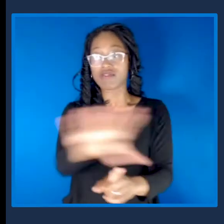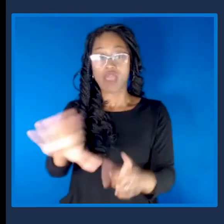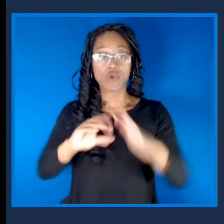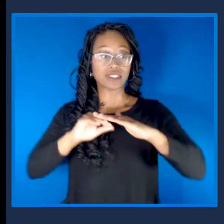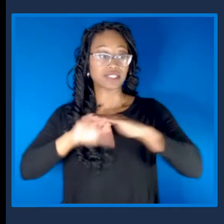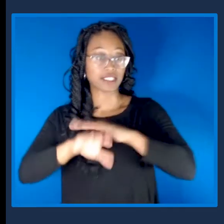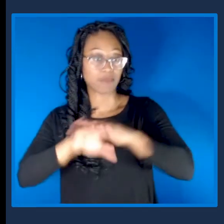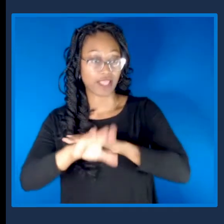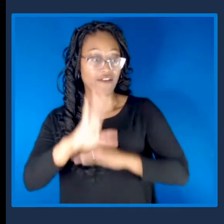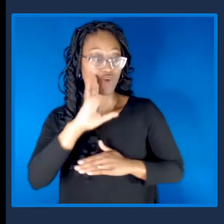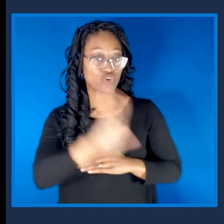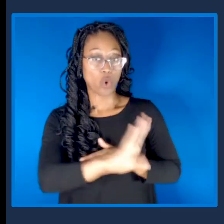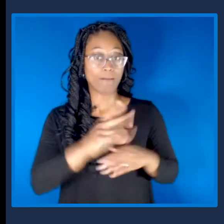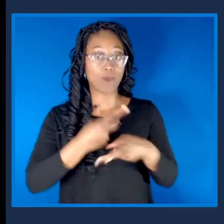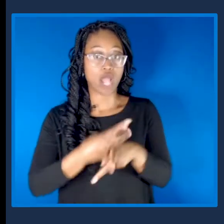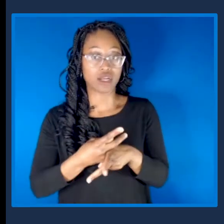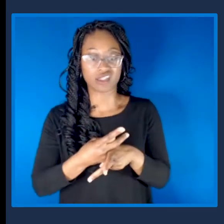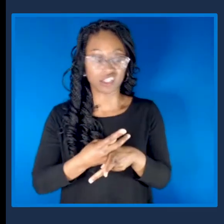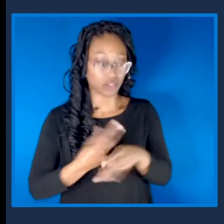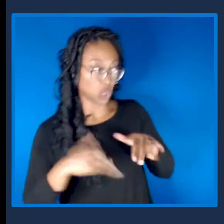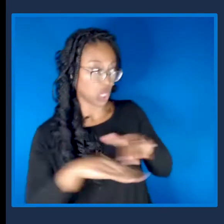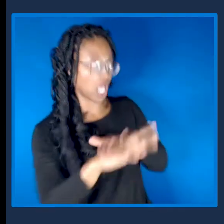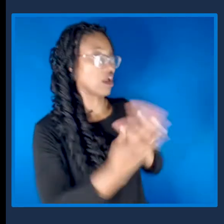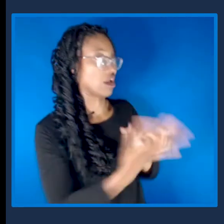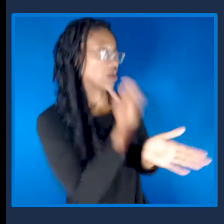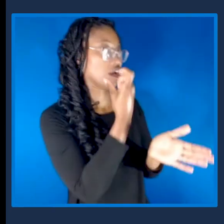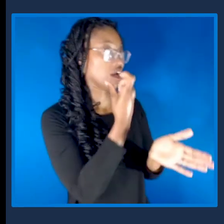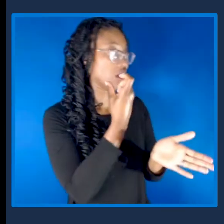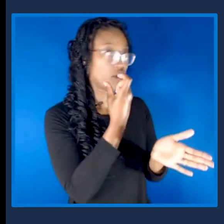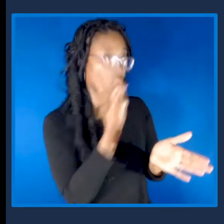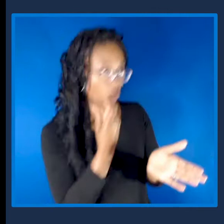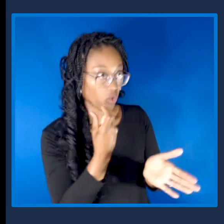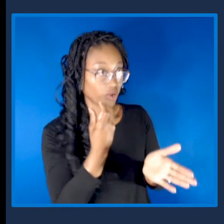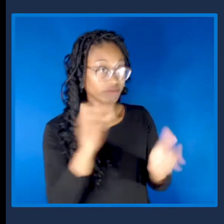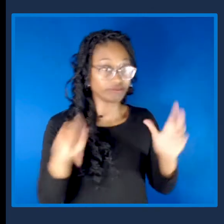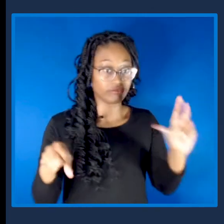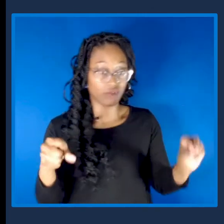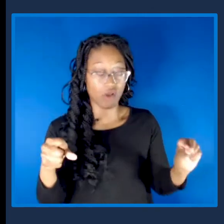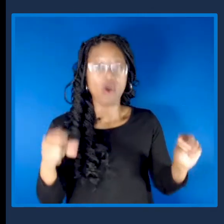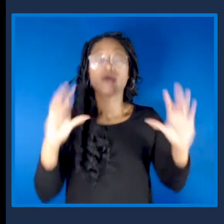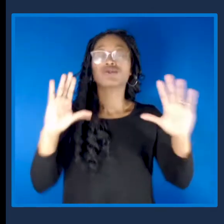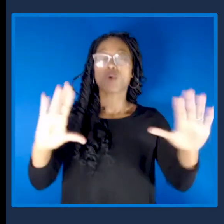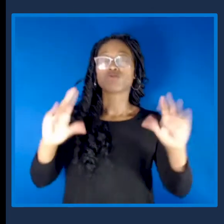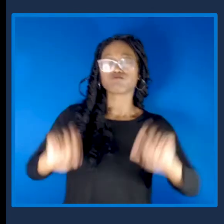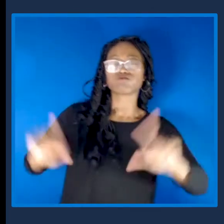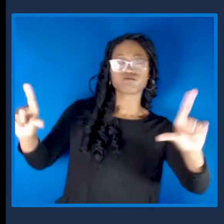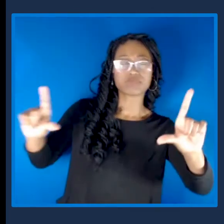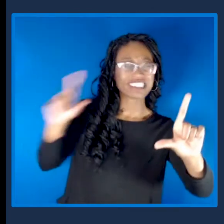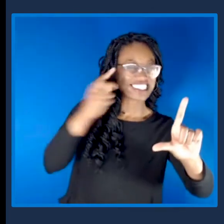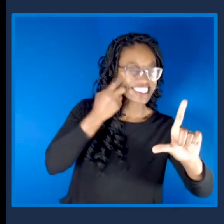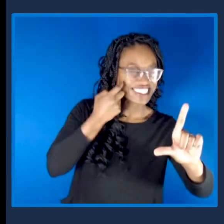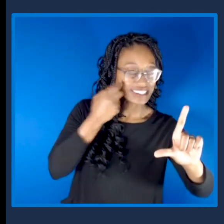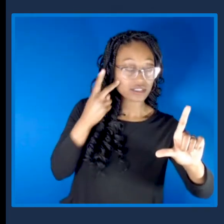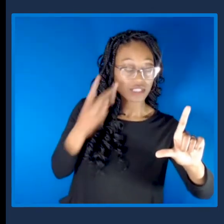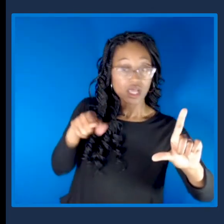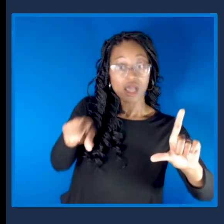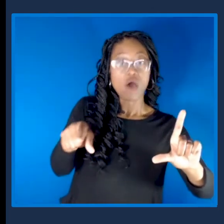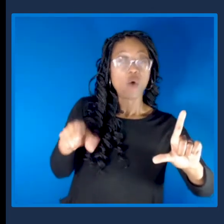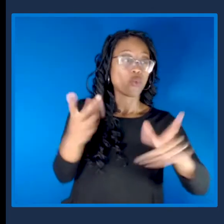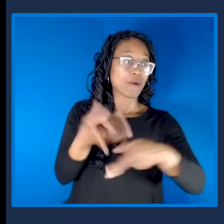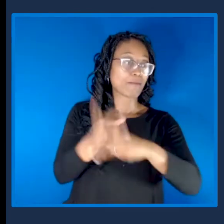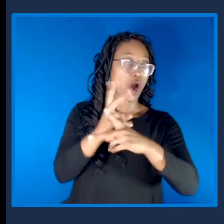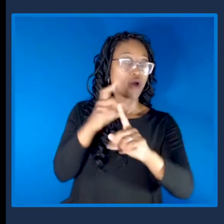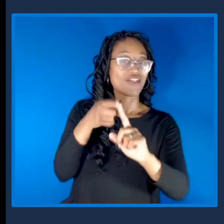of your product. On the screen, you will see an illustration that we borrowed from the spec,